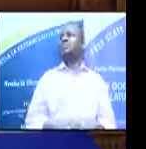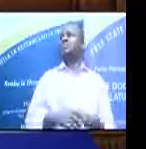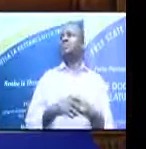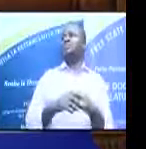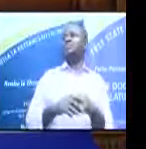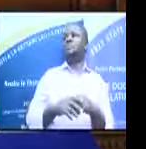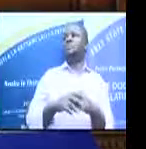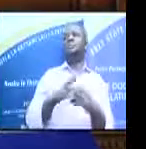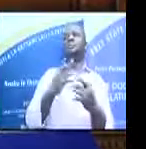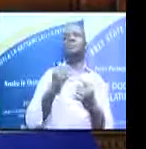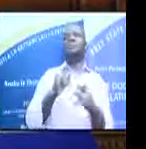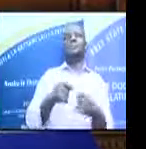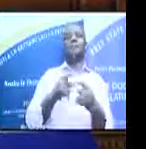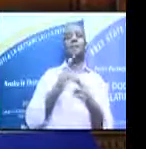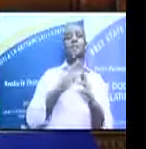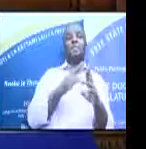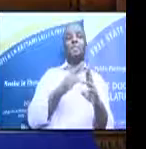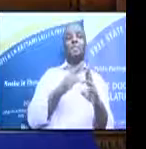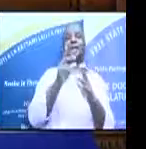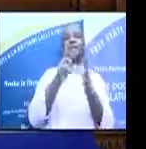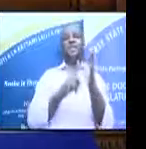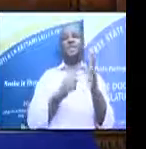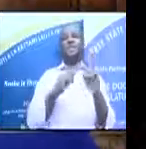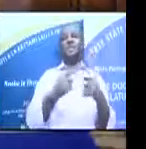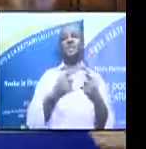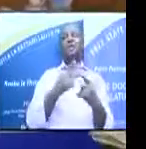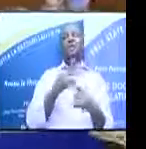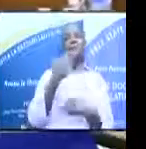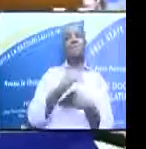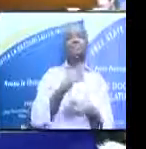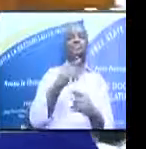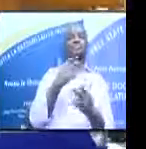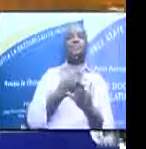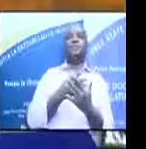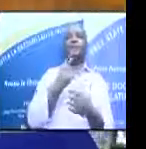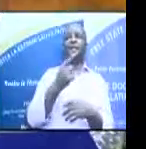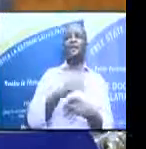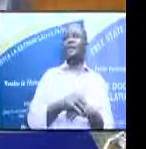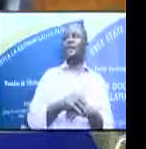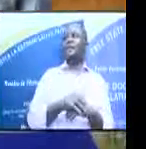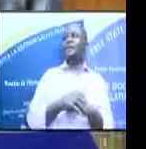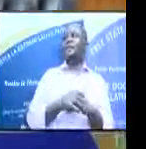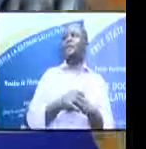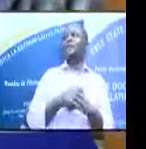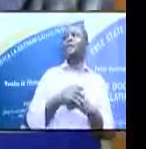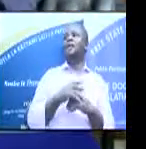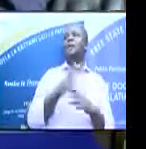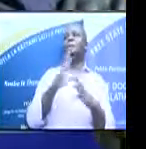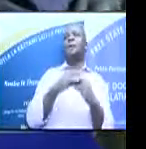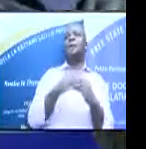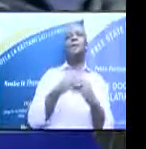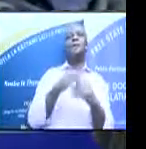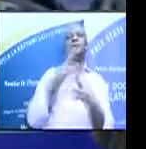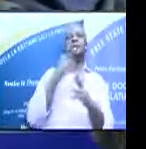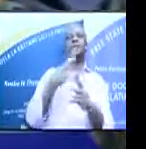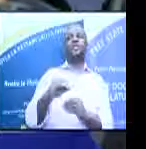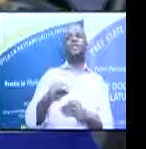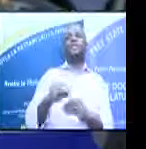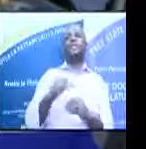answer him in here, but outside, I will definitely answer you. Honorable members,